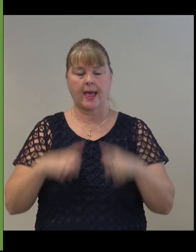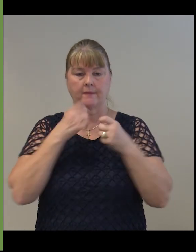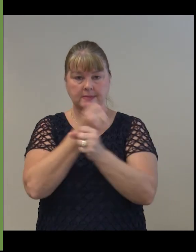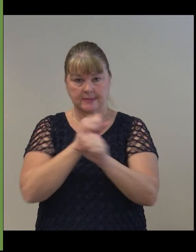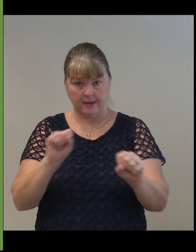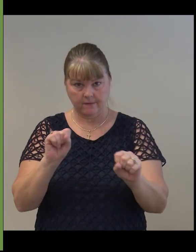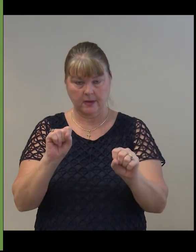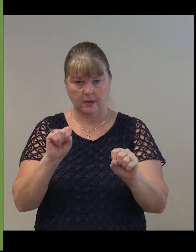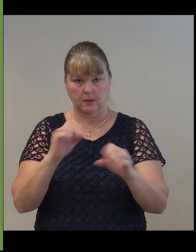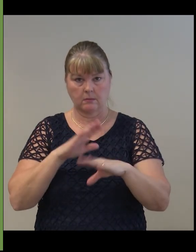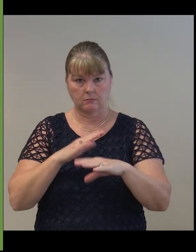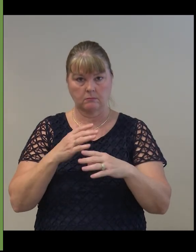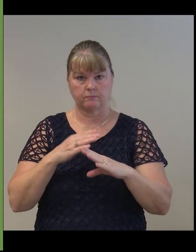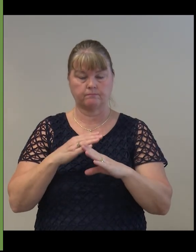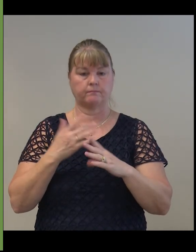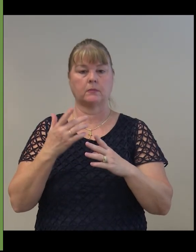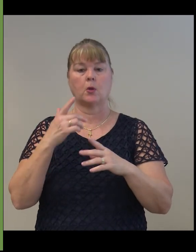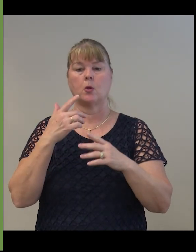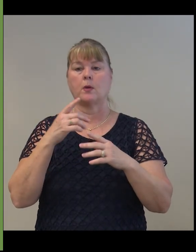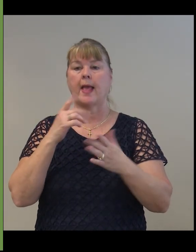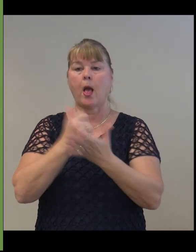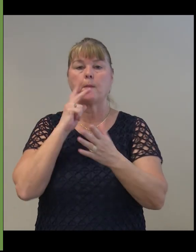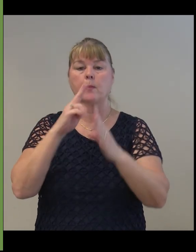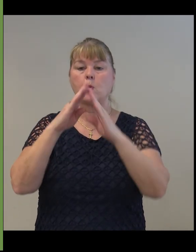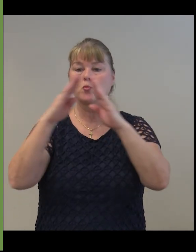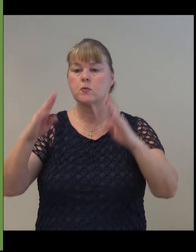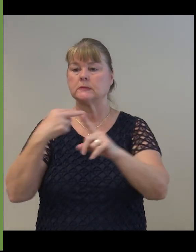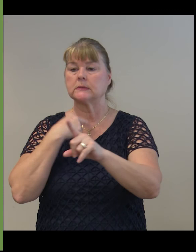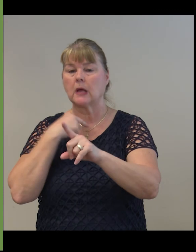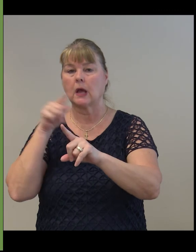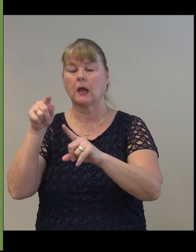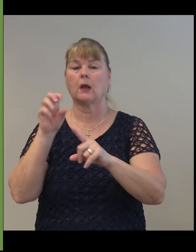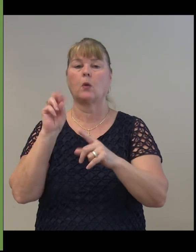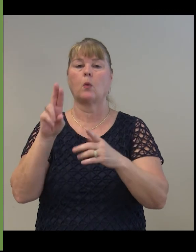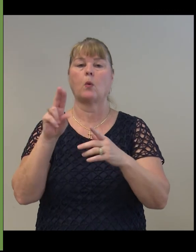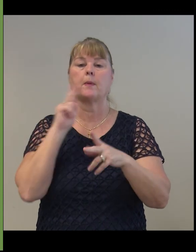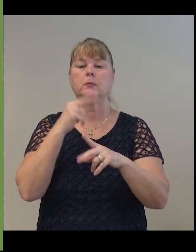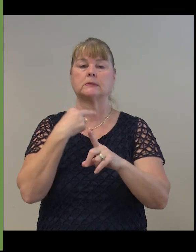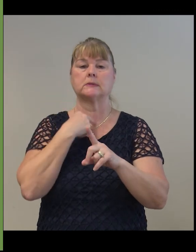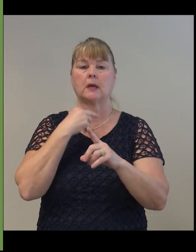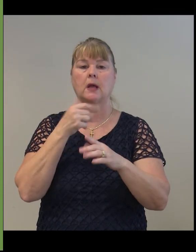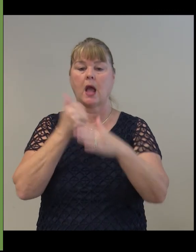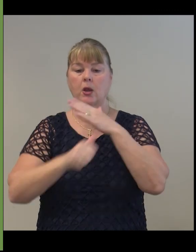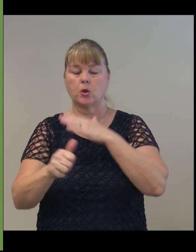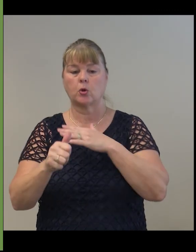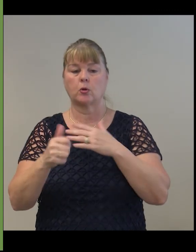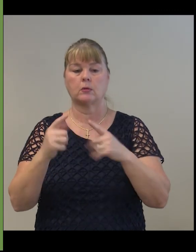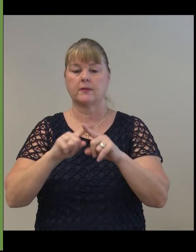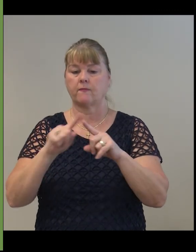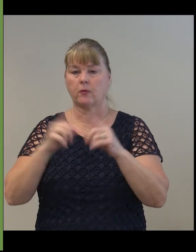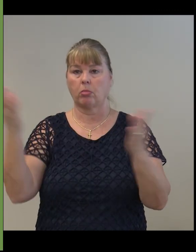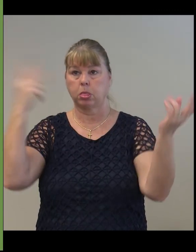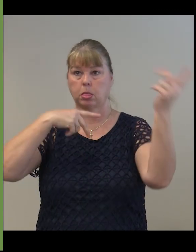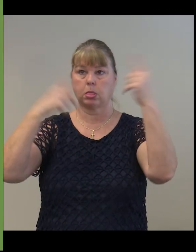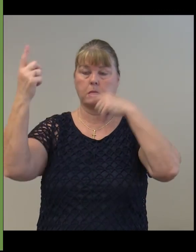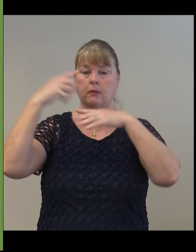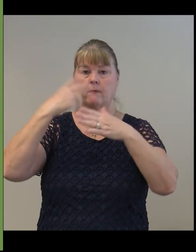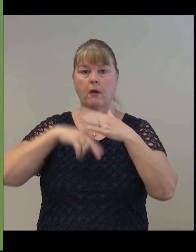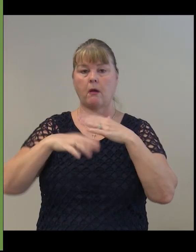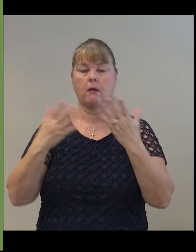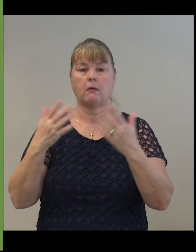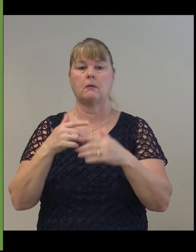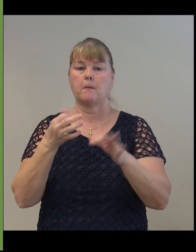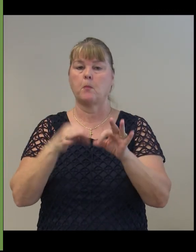important life safety measures, such as rescue people from roofs, rescue people that are trapped under debris.